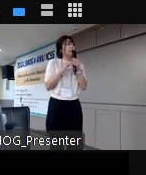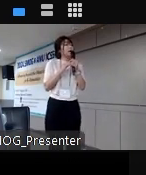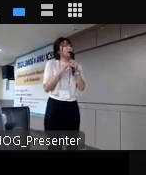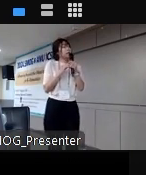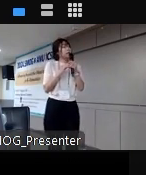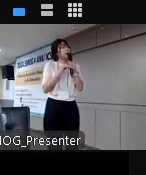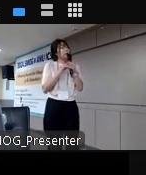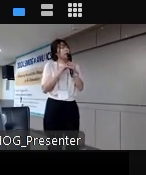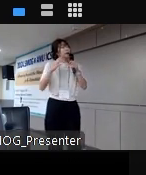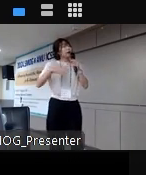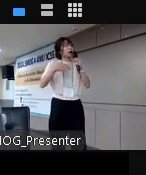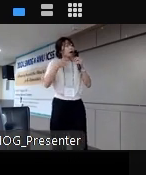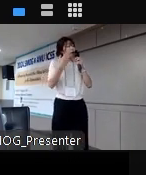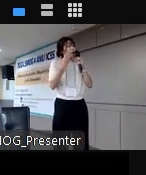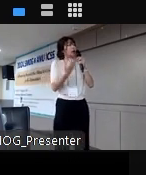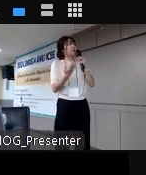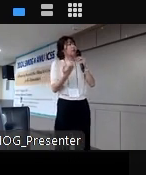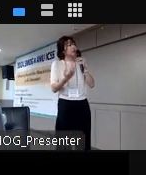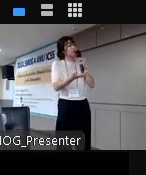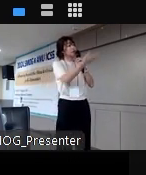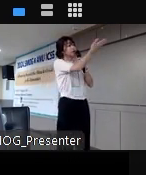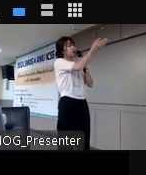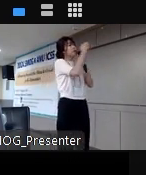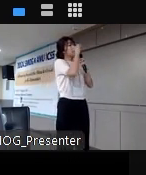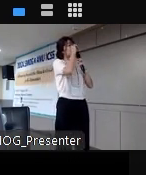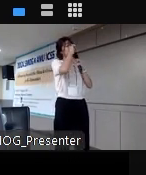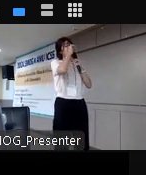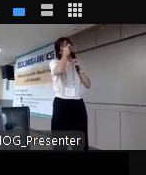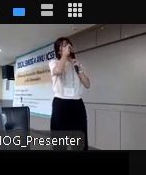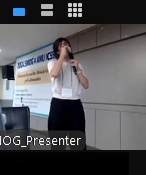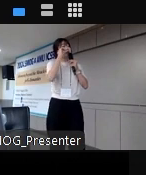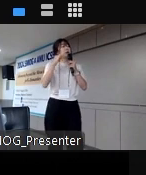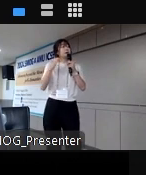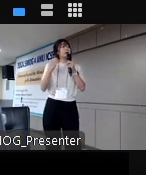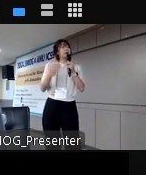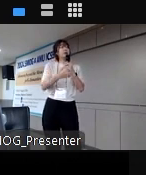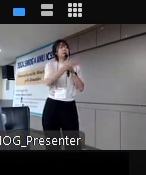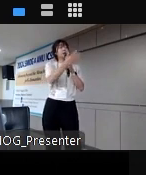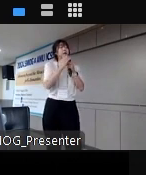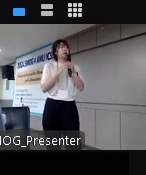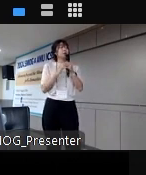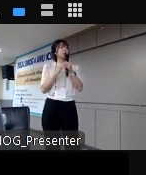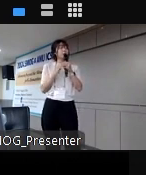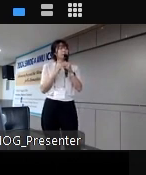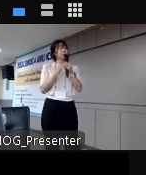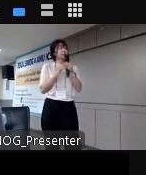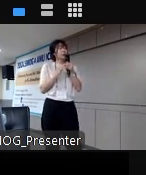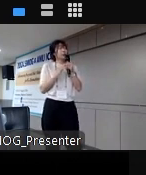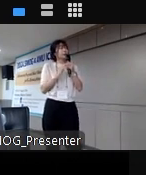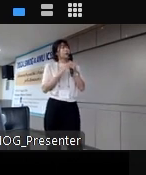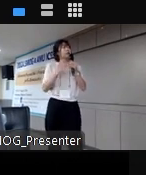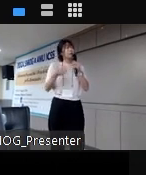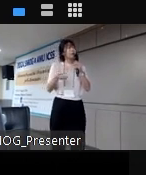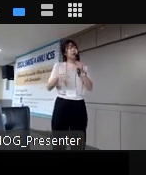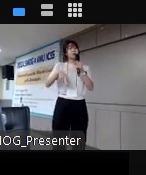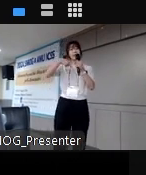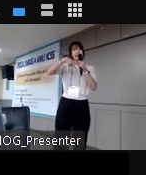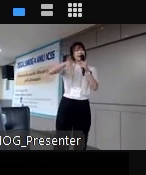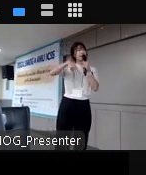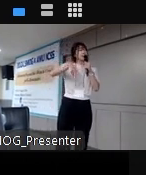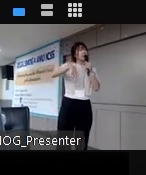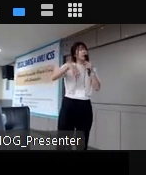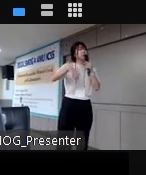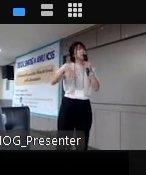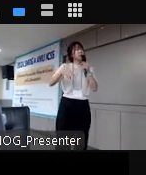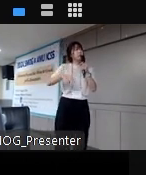And for our verb modification, we adopted the notion of collocation from Lorenzo and Wilbur. So plain verbs like